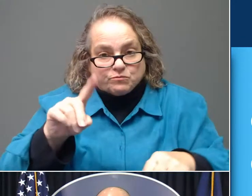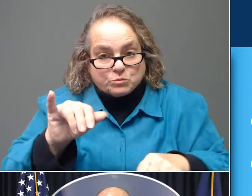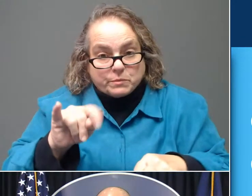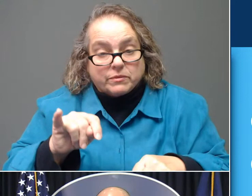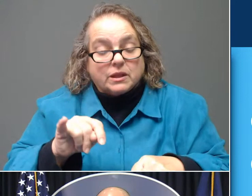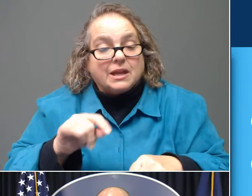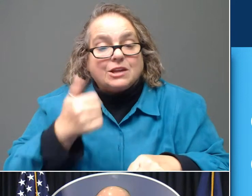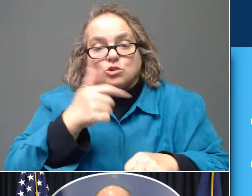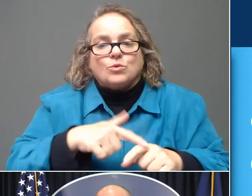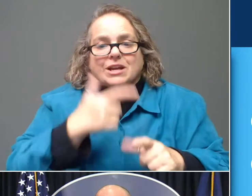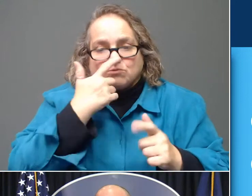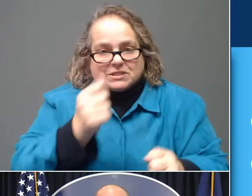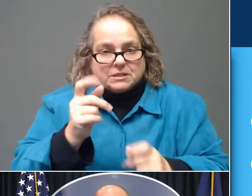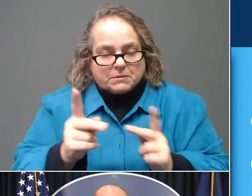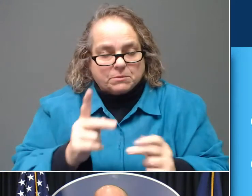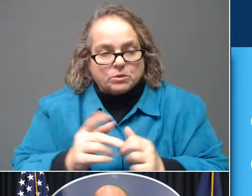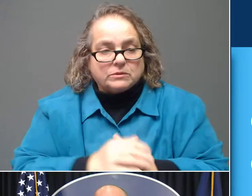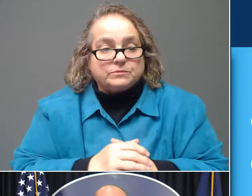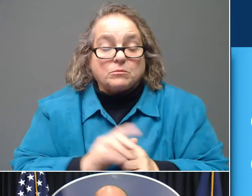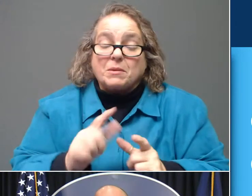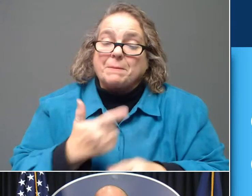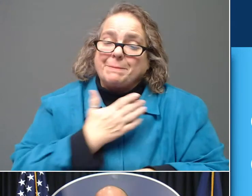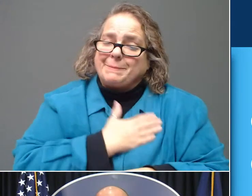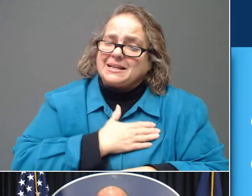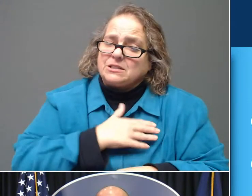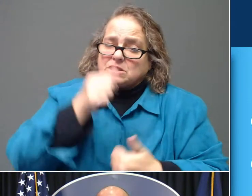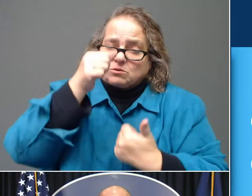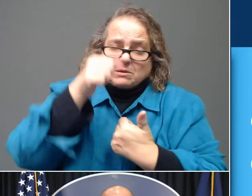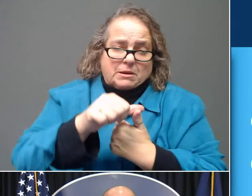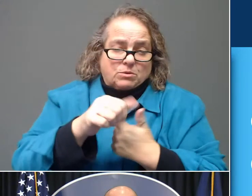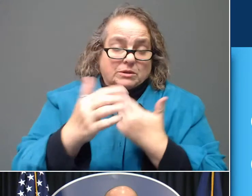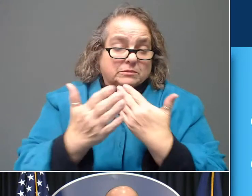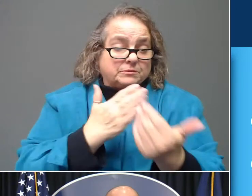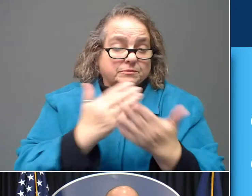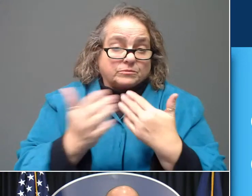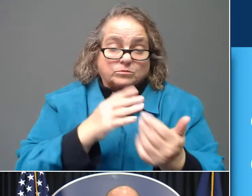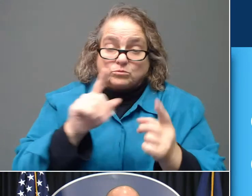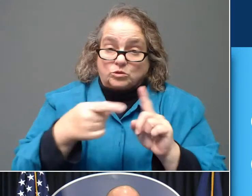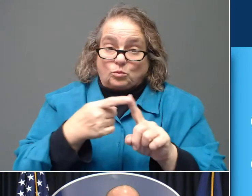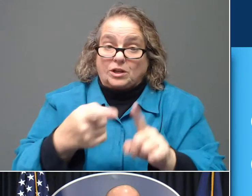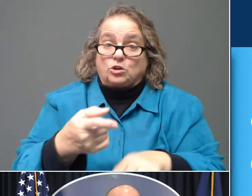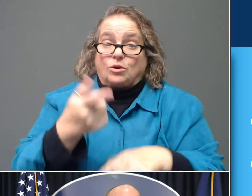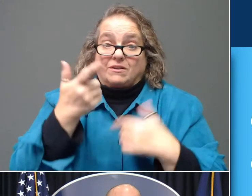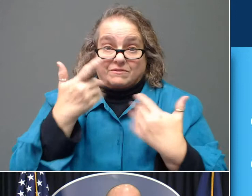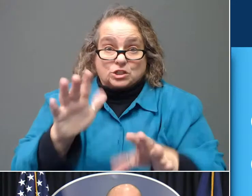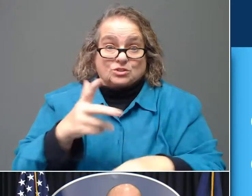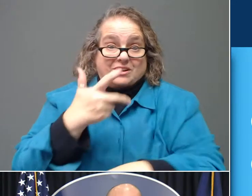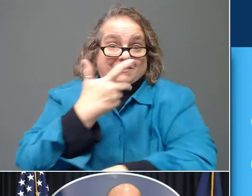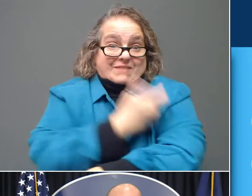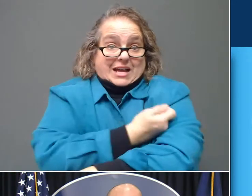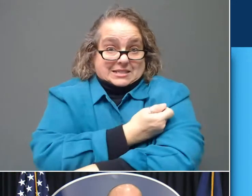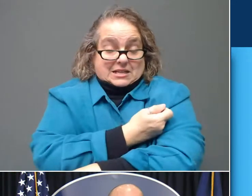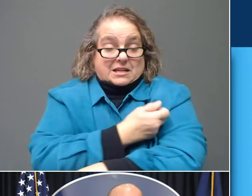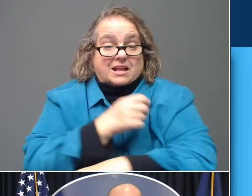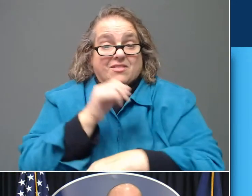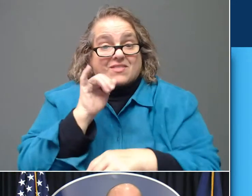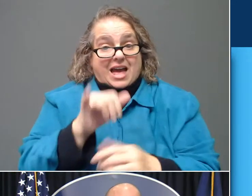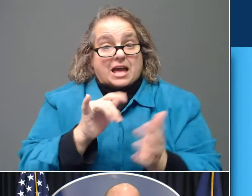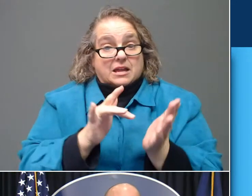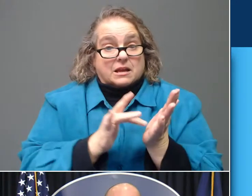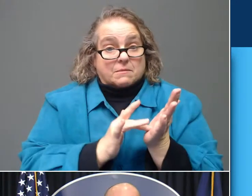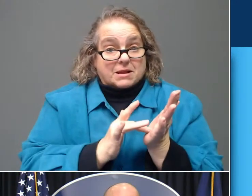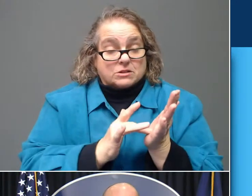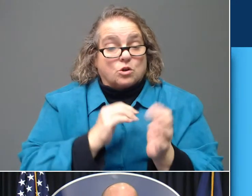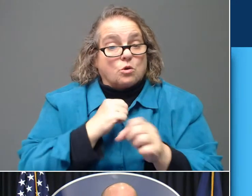persons. And then please remember, even when we are vaccinated, the vaccine protects